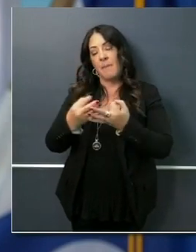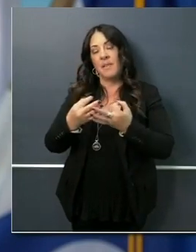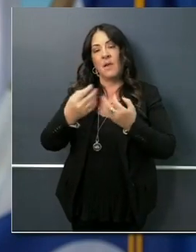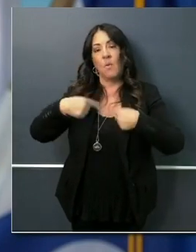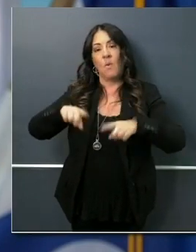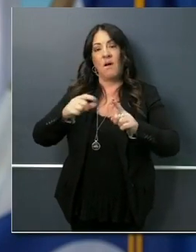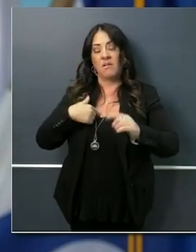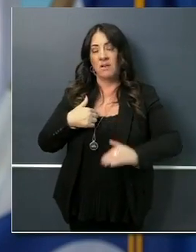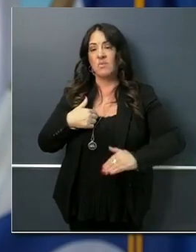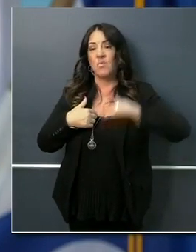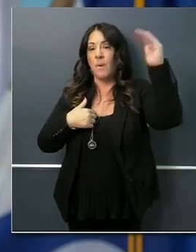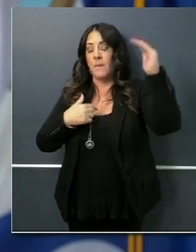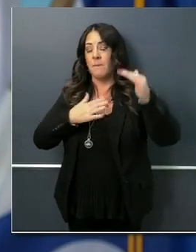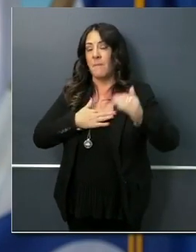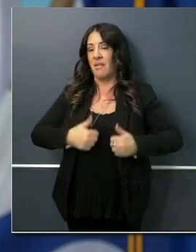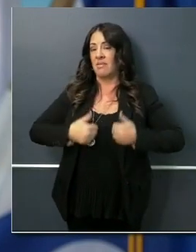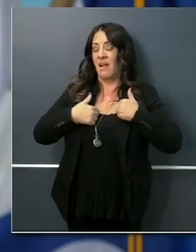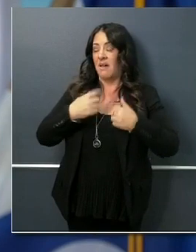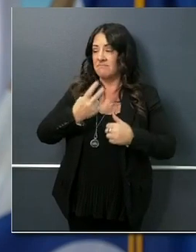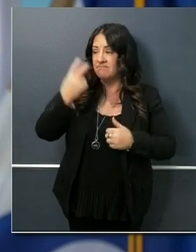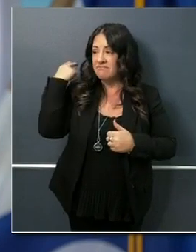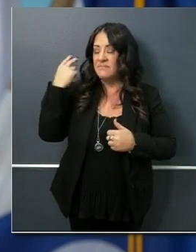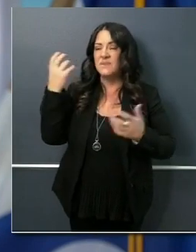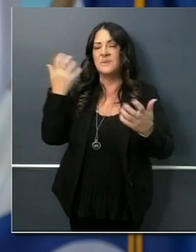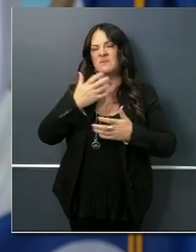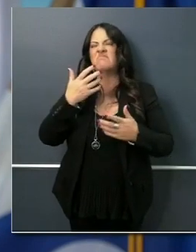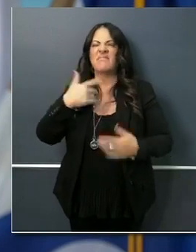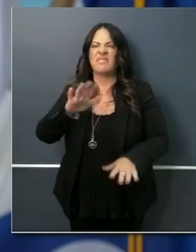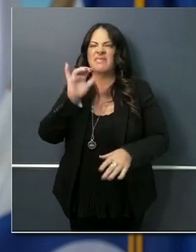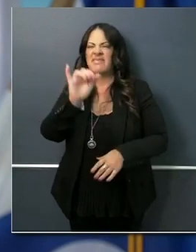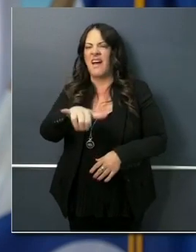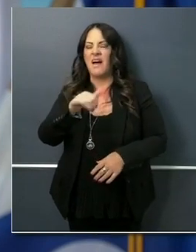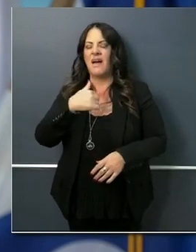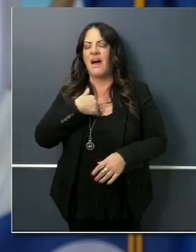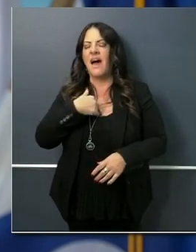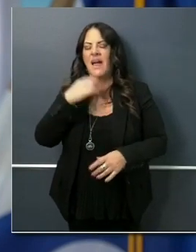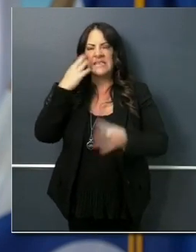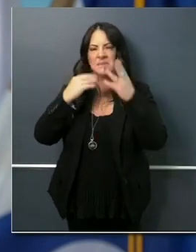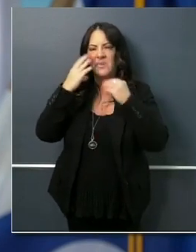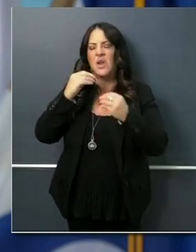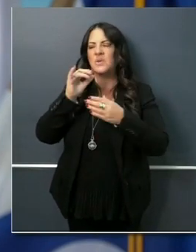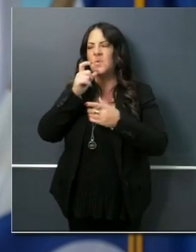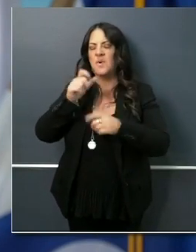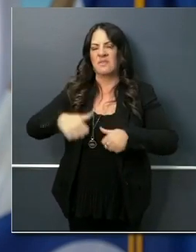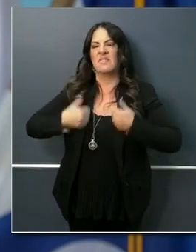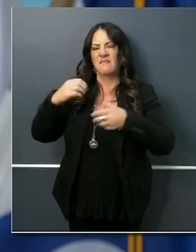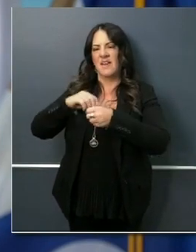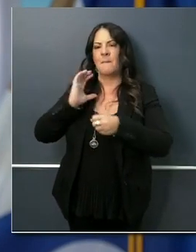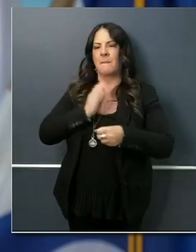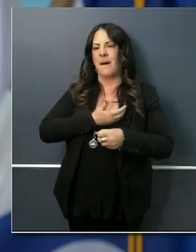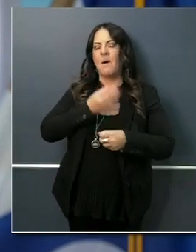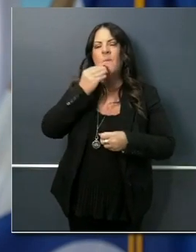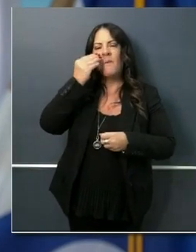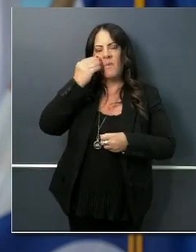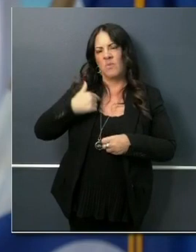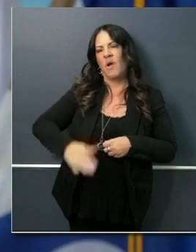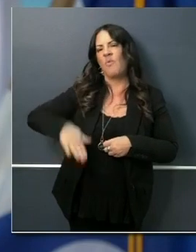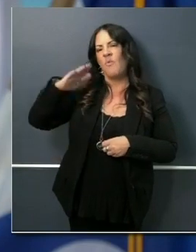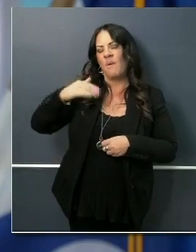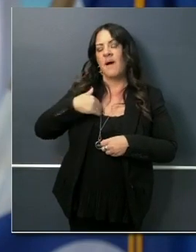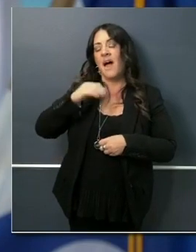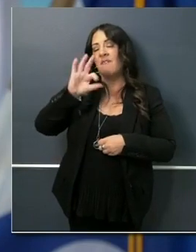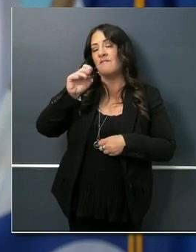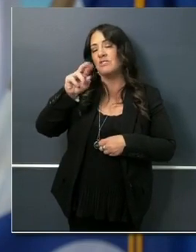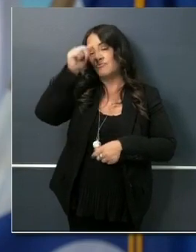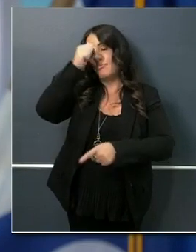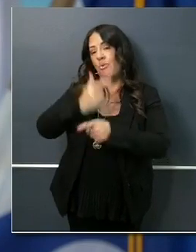and extraordinary moments of my life were defined by the experiences that were brought into our household by a foster brother,